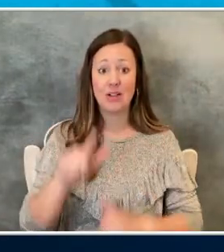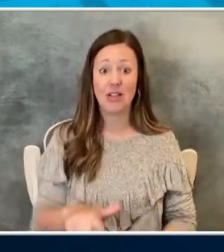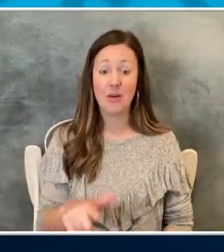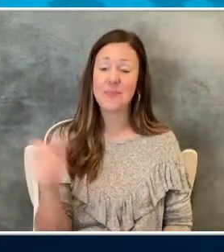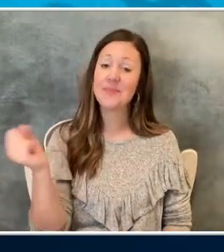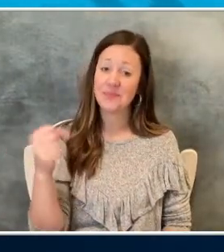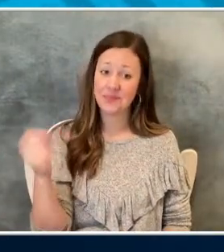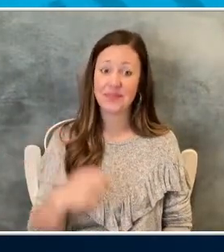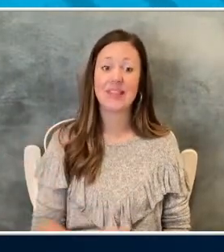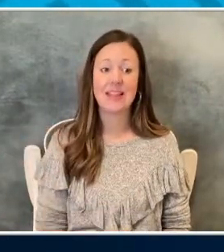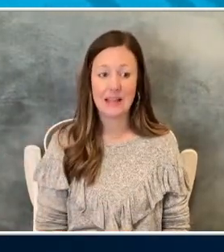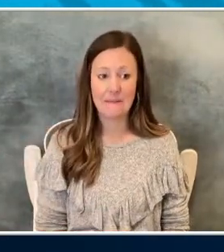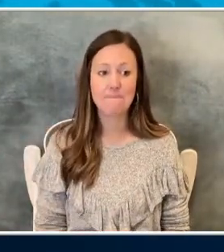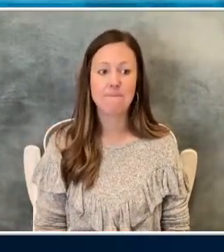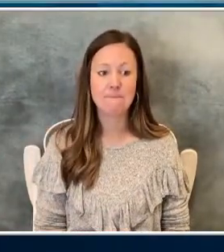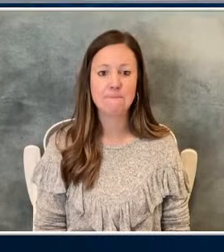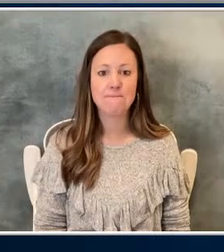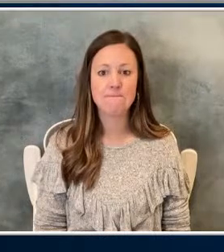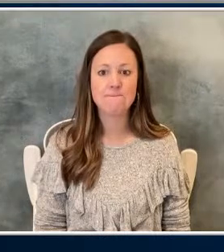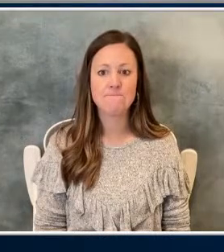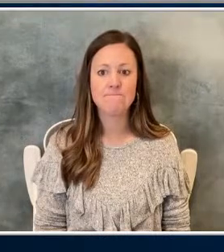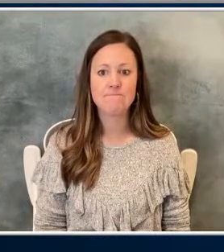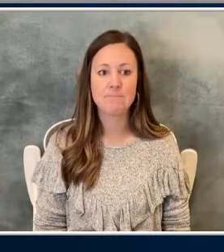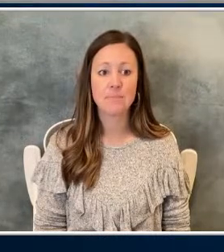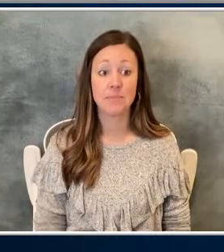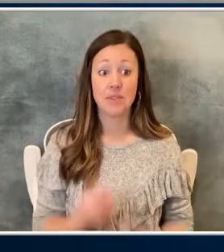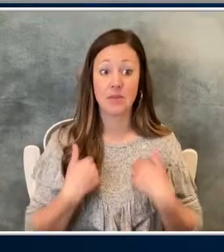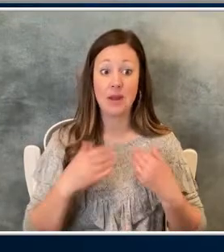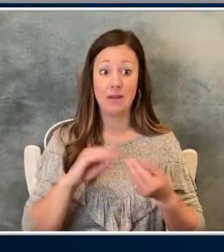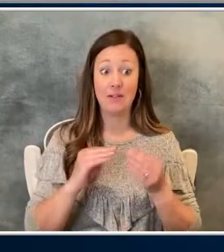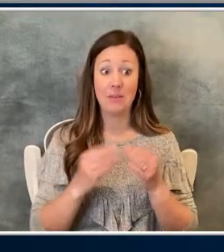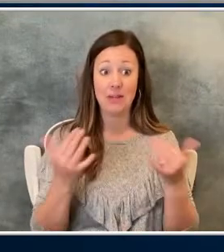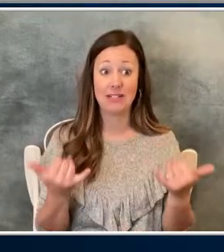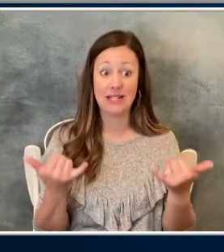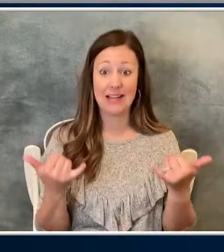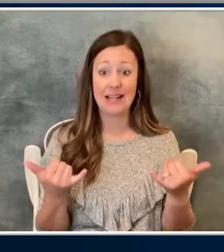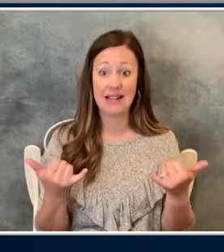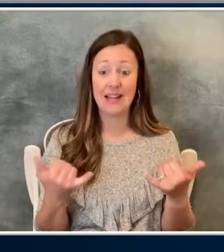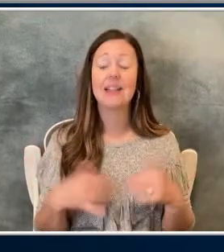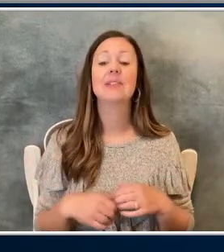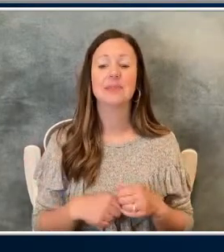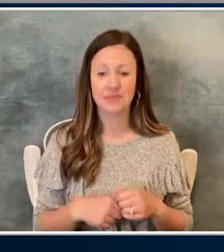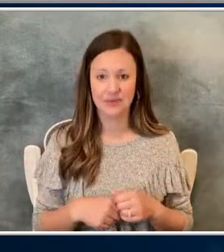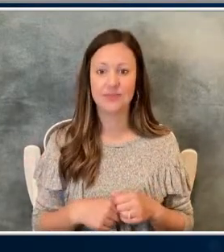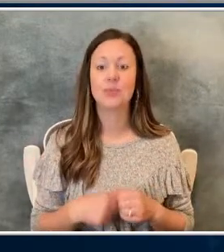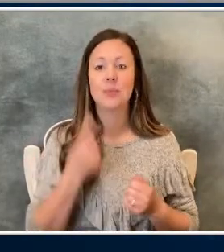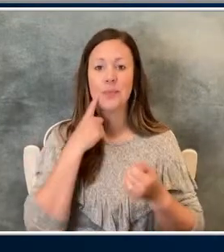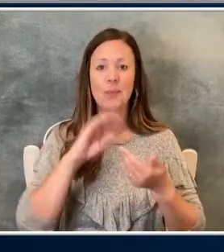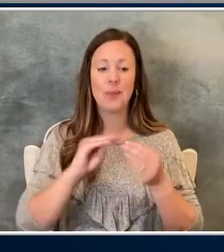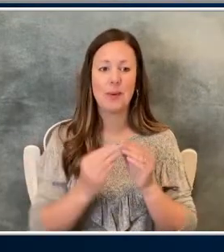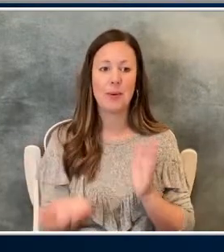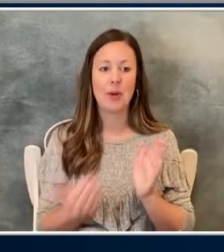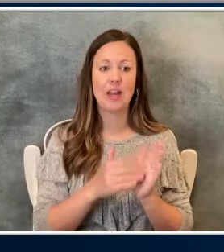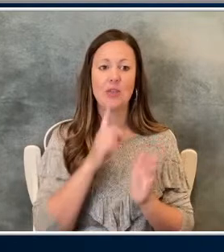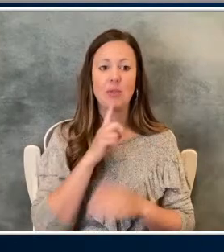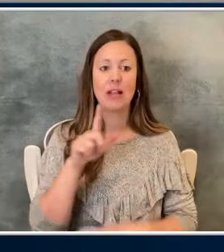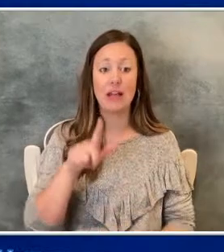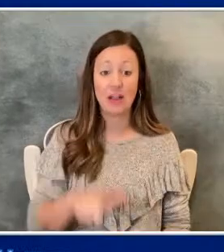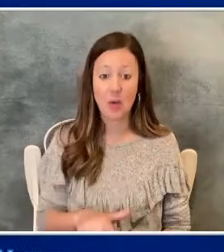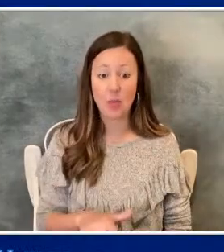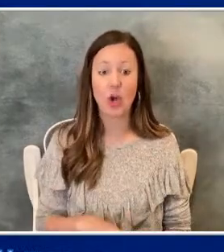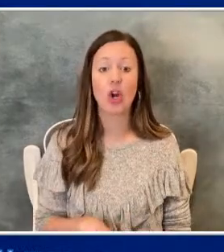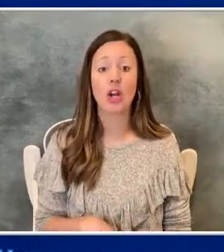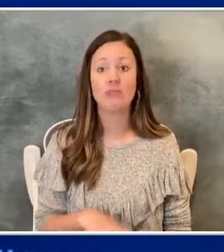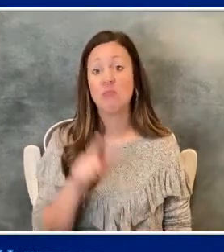right. So, Doc Hawk, do you have numbers today? Yeah. Okay. So today for our numbers, again, certainly lower than they have